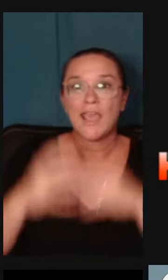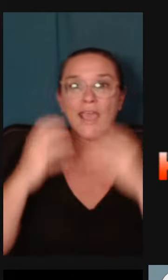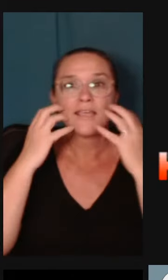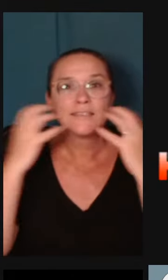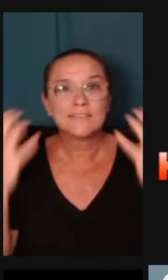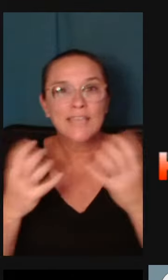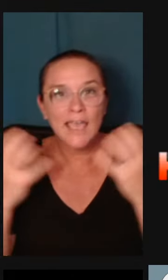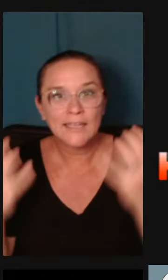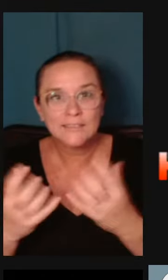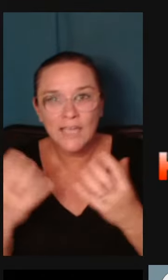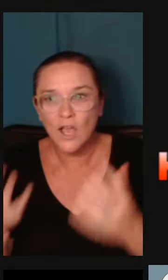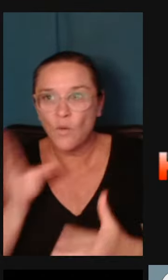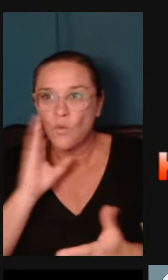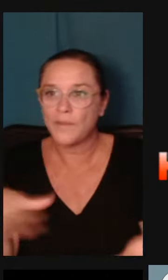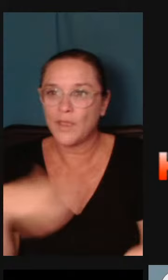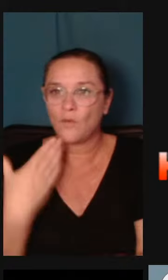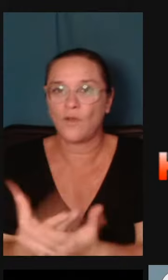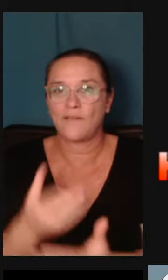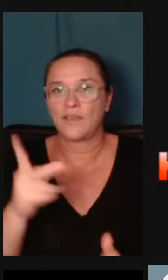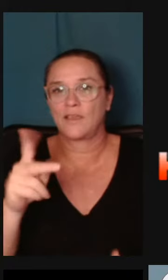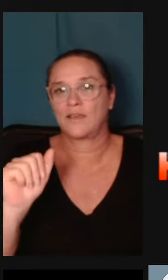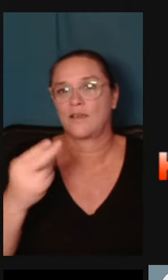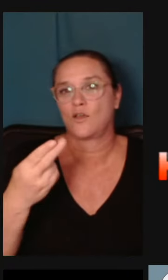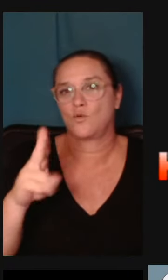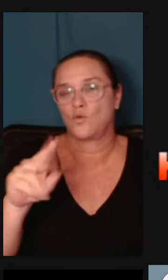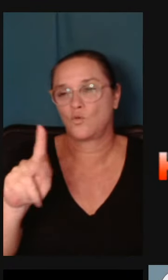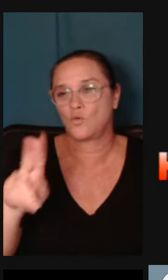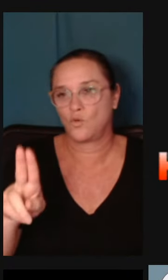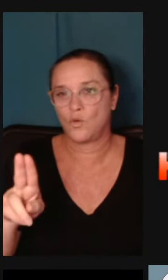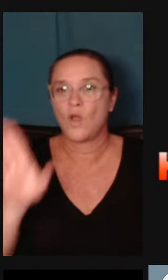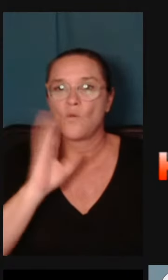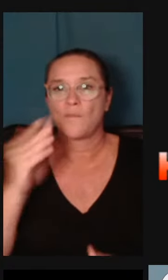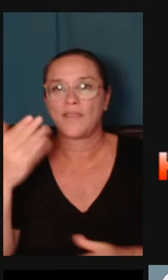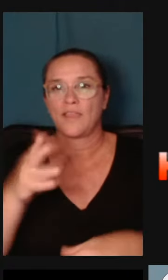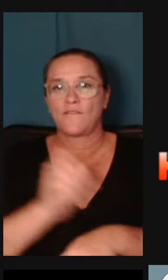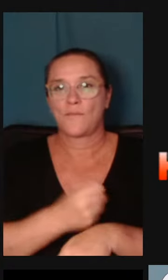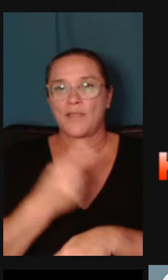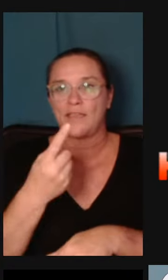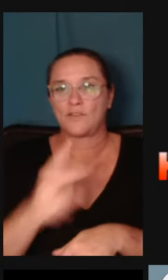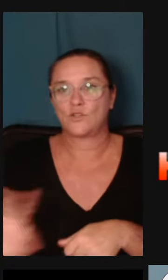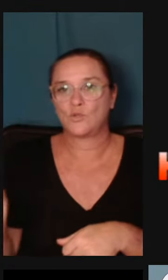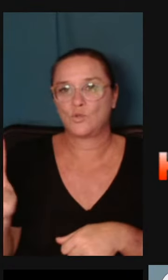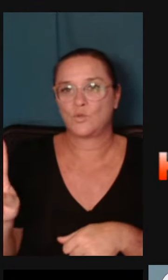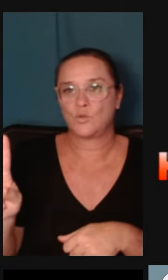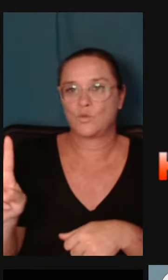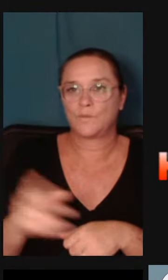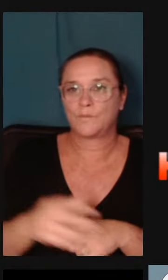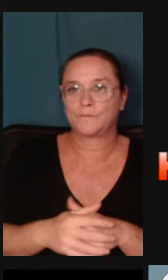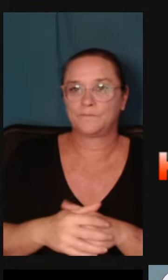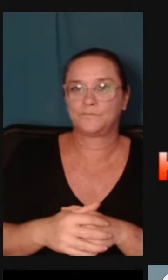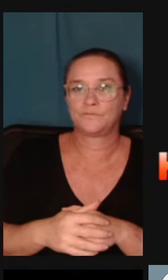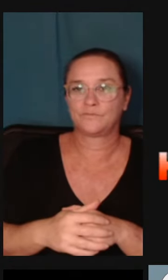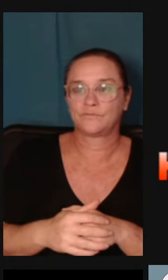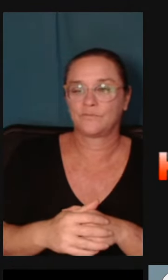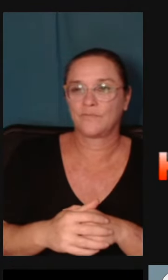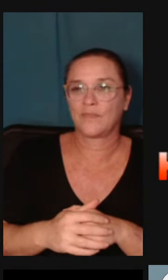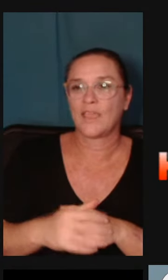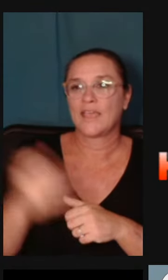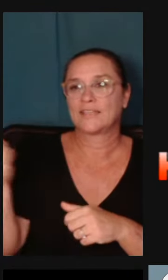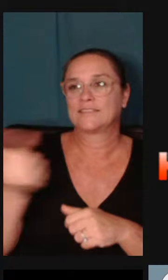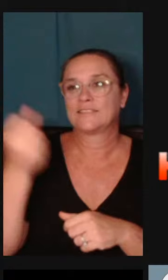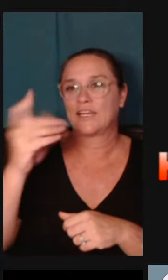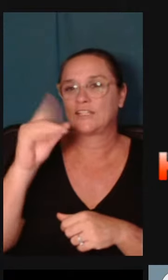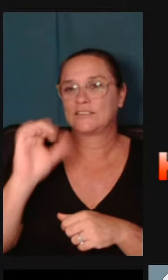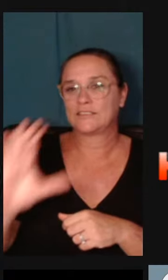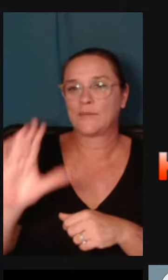to Kahuku this Saturday. We'll be there from 11 to 2. Check that out. Saturday, December 6th